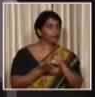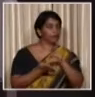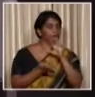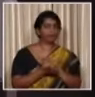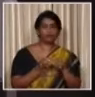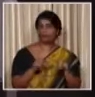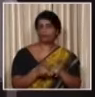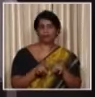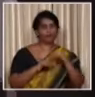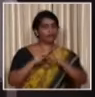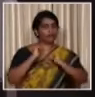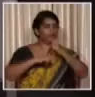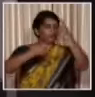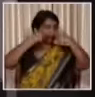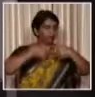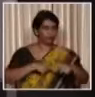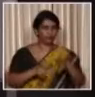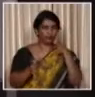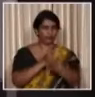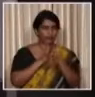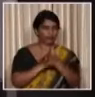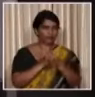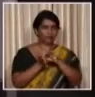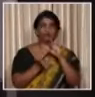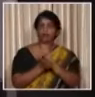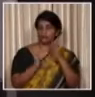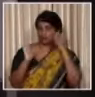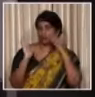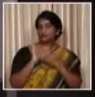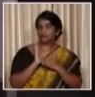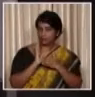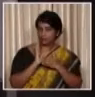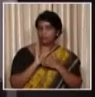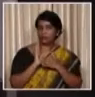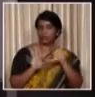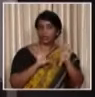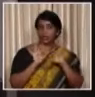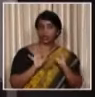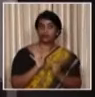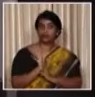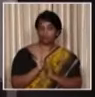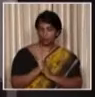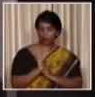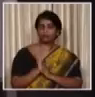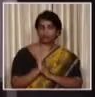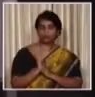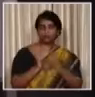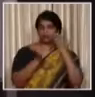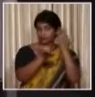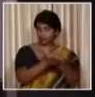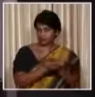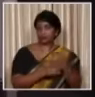need to appoint a Parliament's Select Committee to look into the injustice caused to the electricity consumers through bad decisions and the pricing